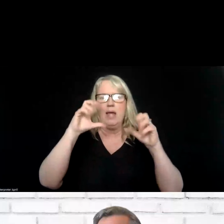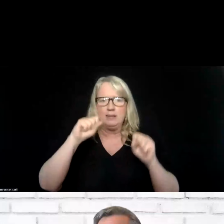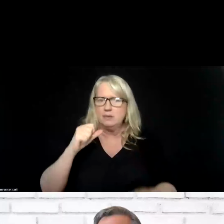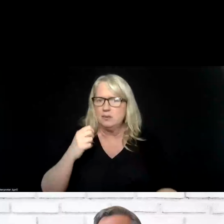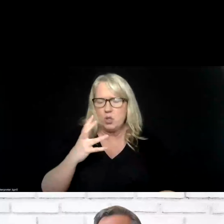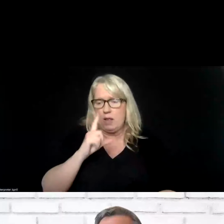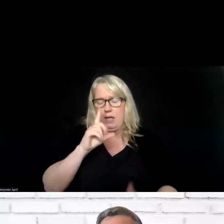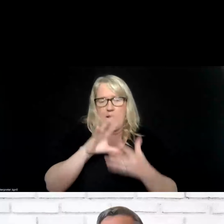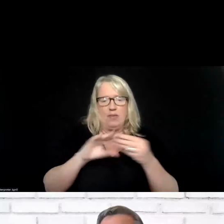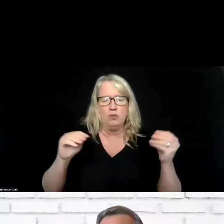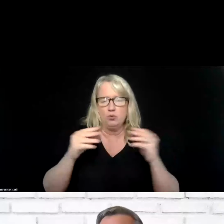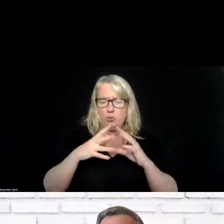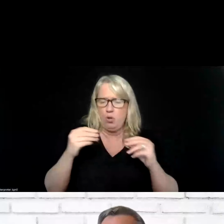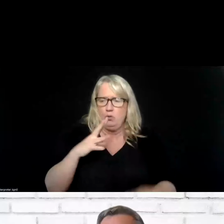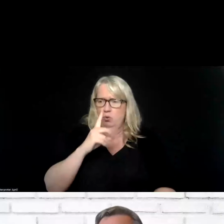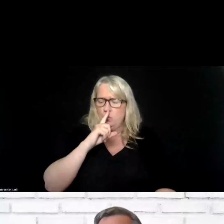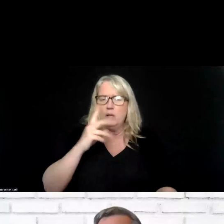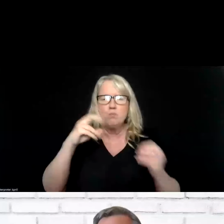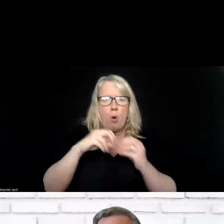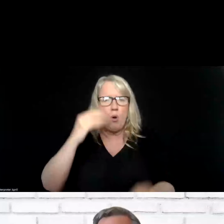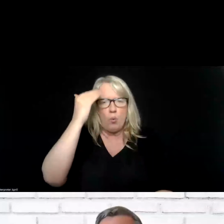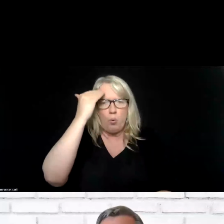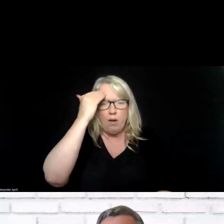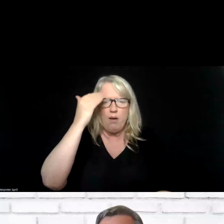think it's a story of something to be aware of, and we need to keep